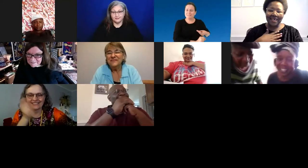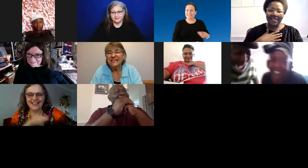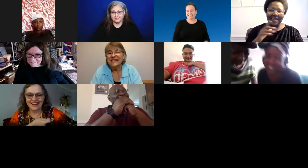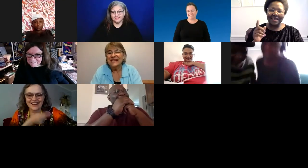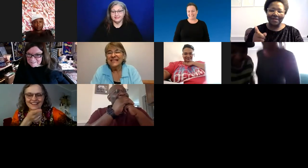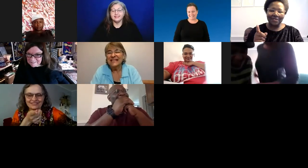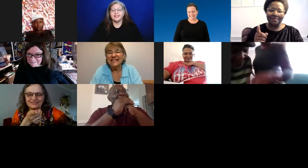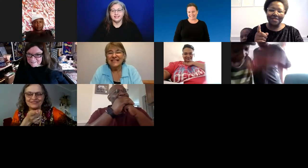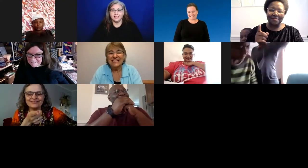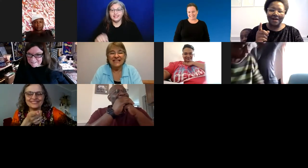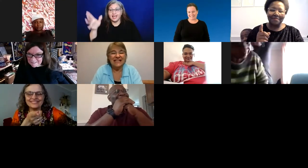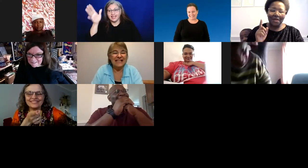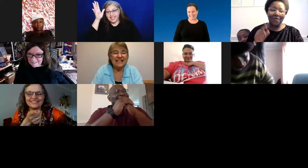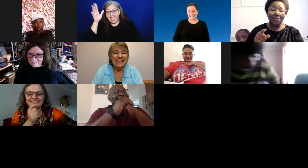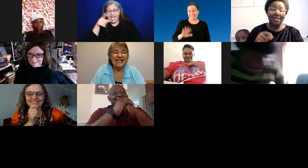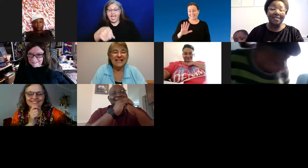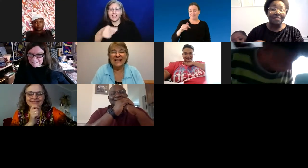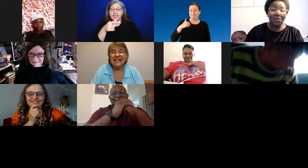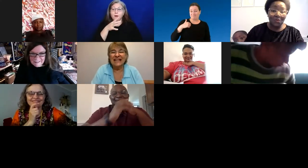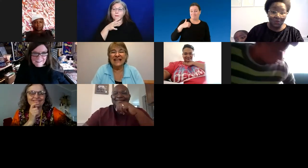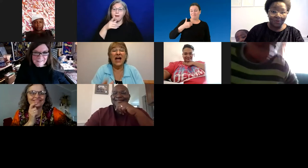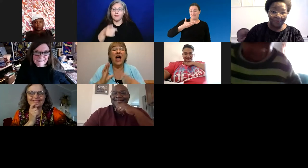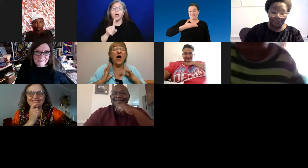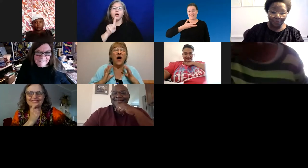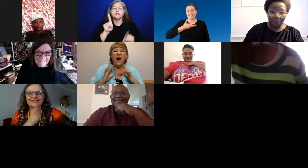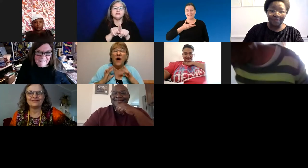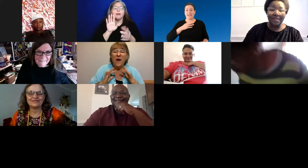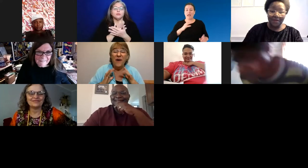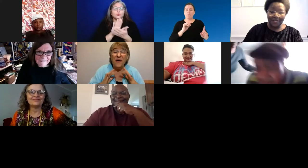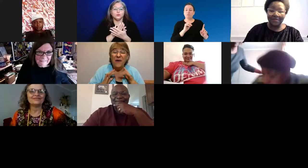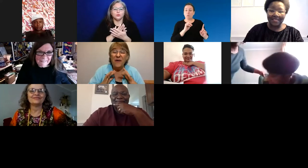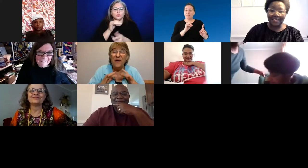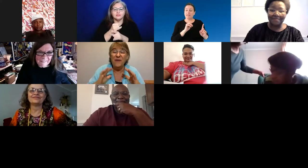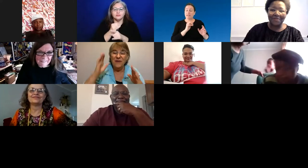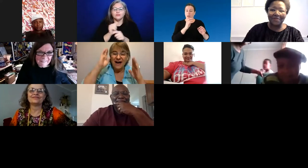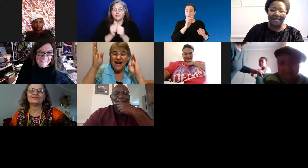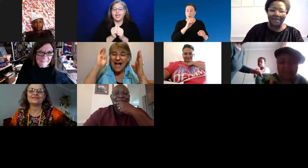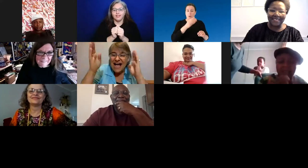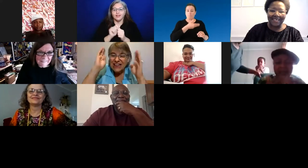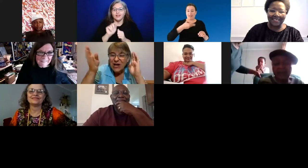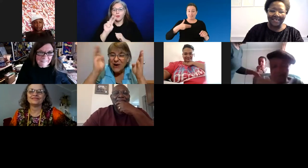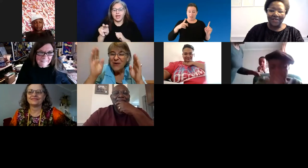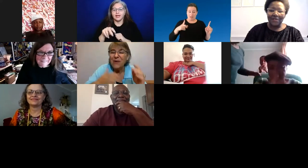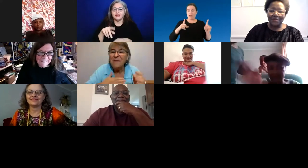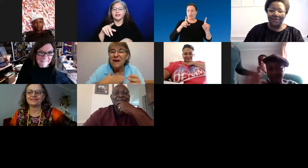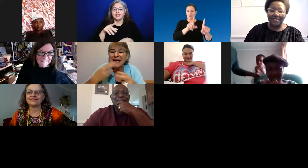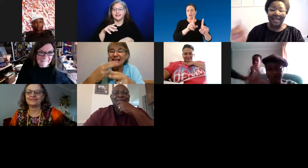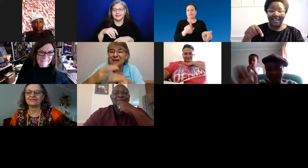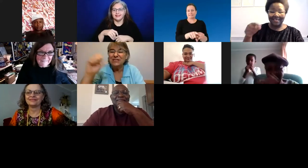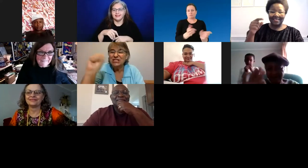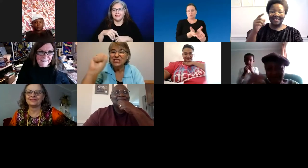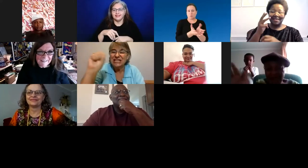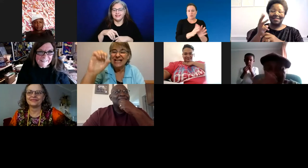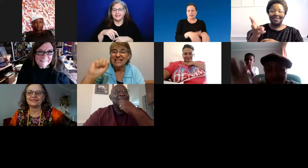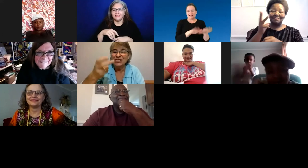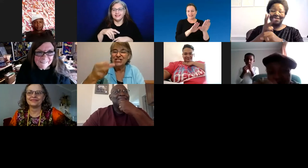My dad and Mantombi's mom, they went to the same school. They went to the same school, and my dad used to tell